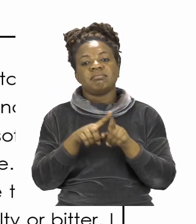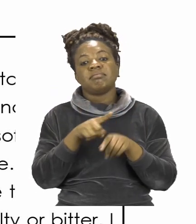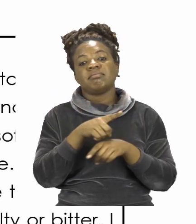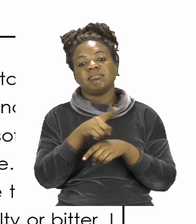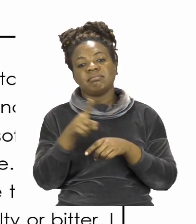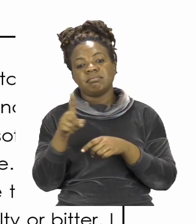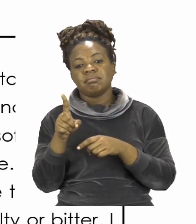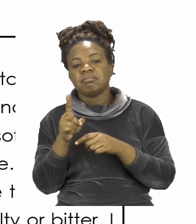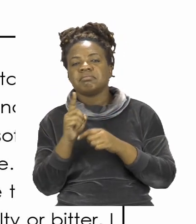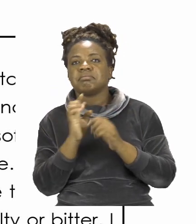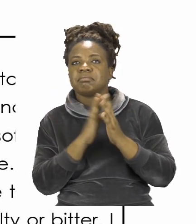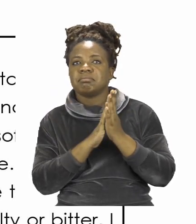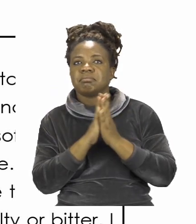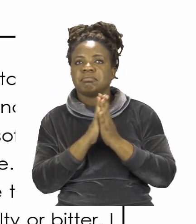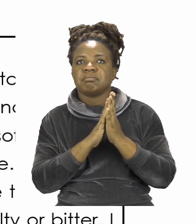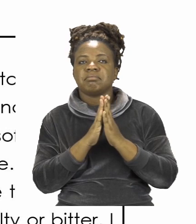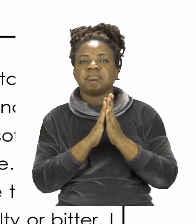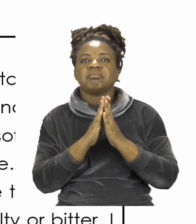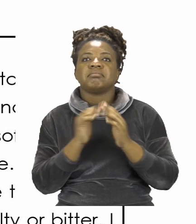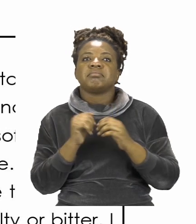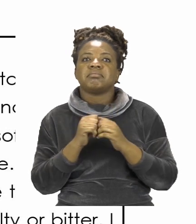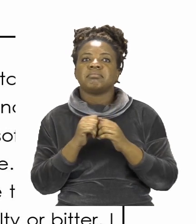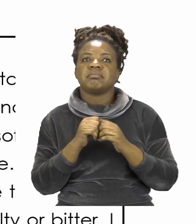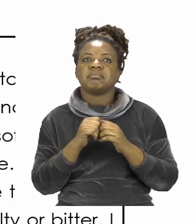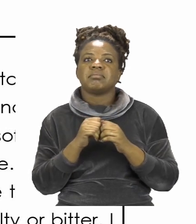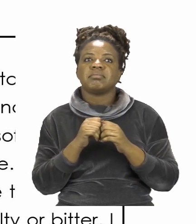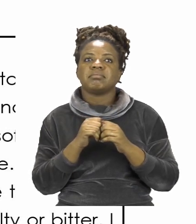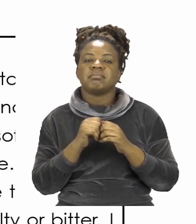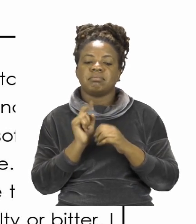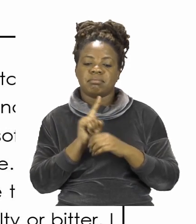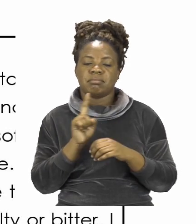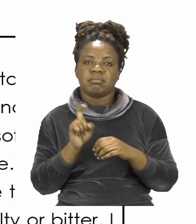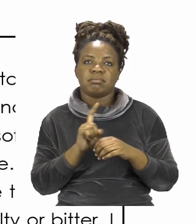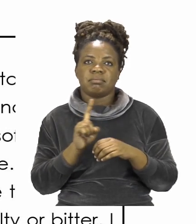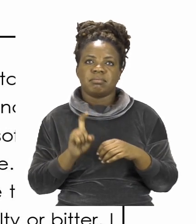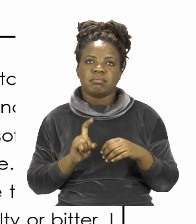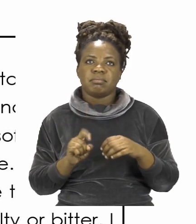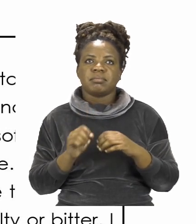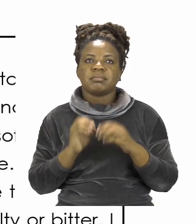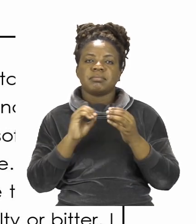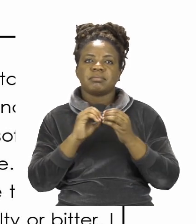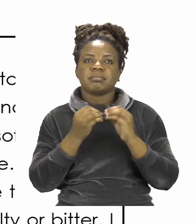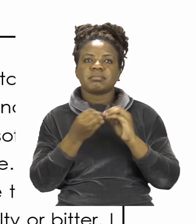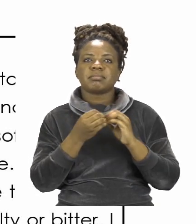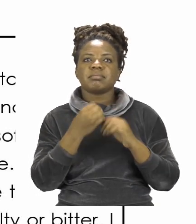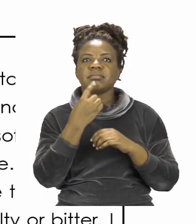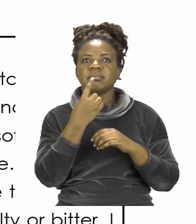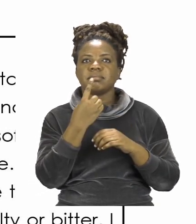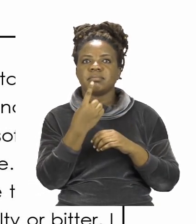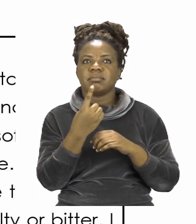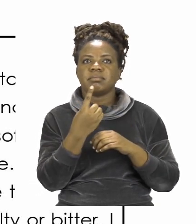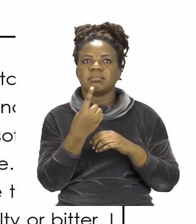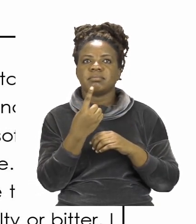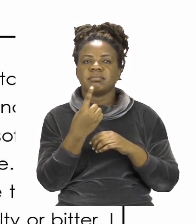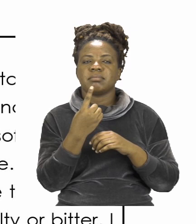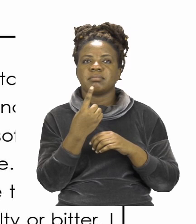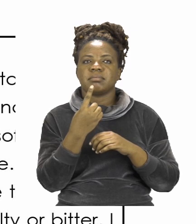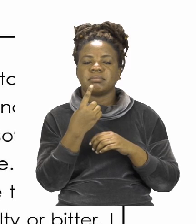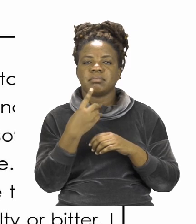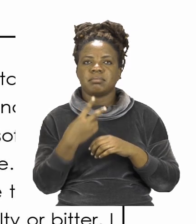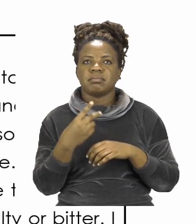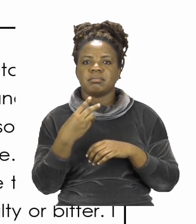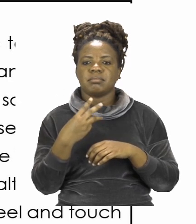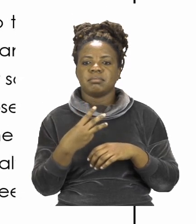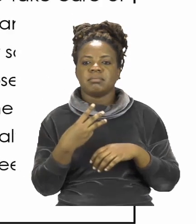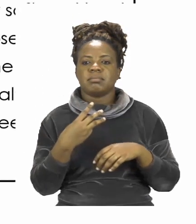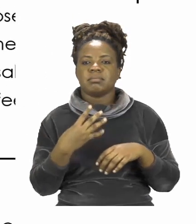first time, let's take a look at our questions. We're going to start with number 1 up until number 4, and we're going to read